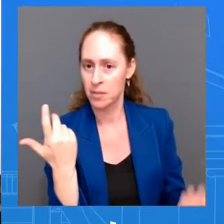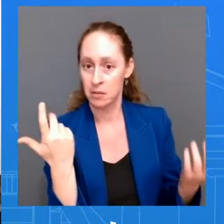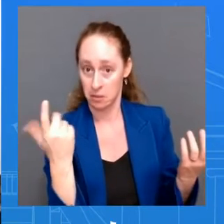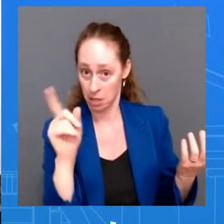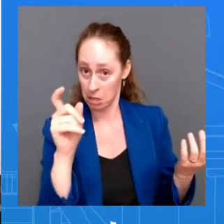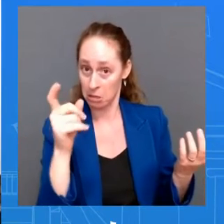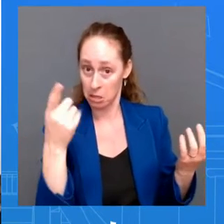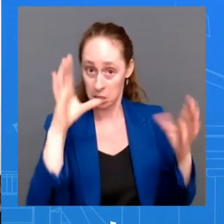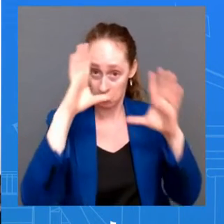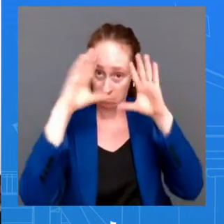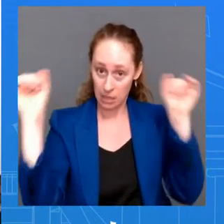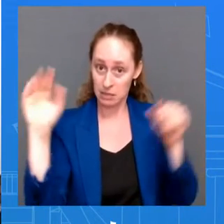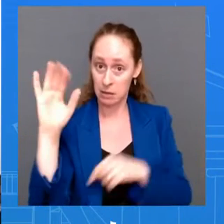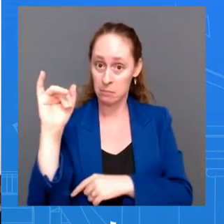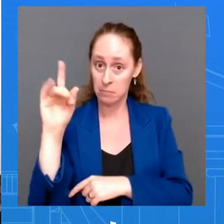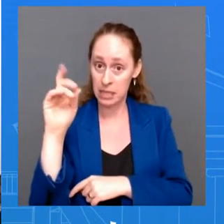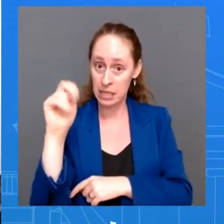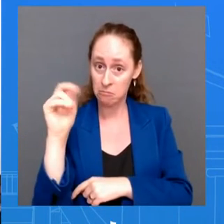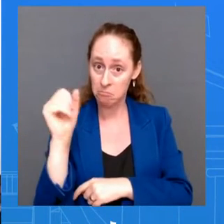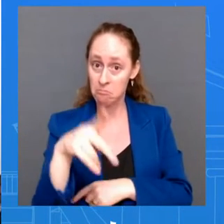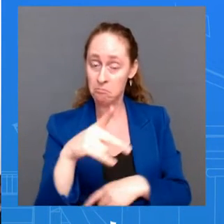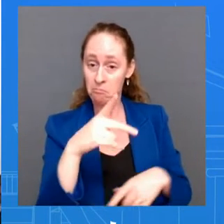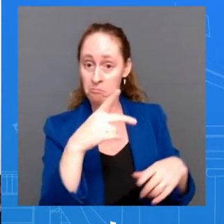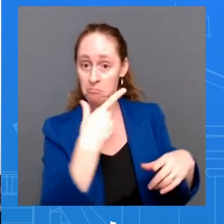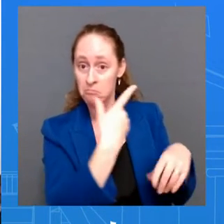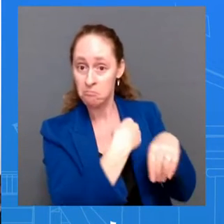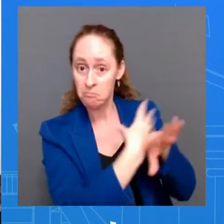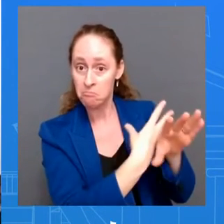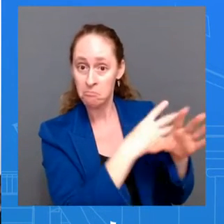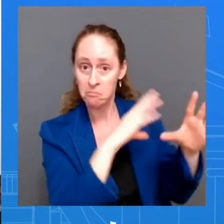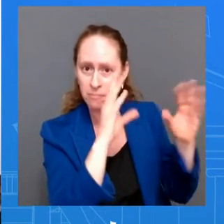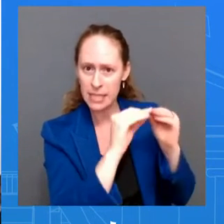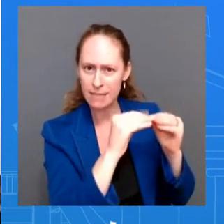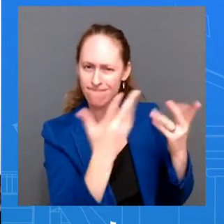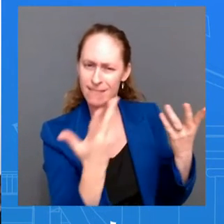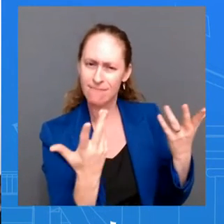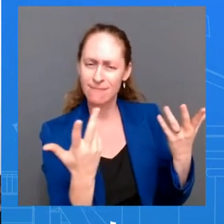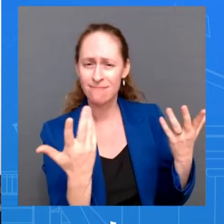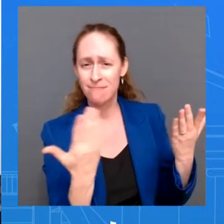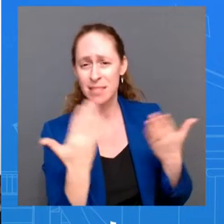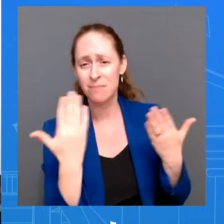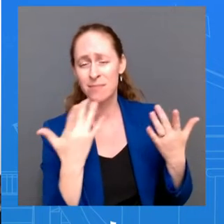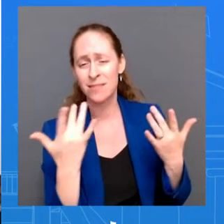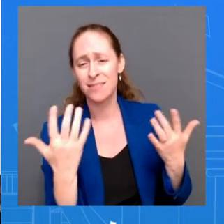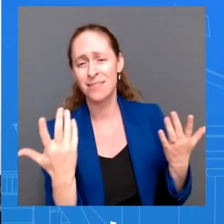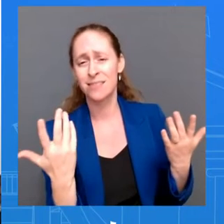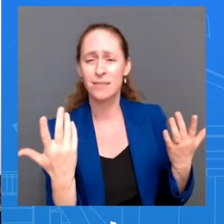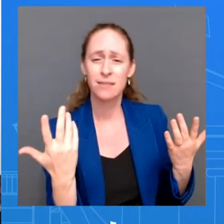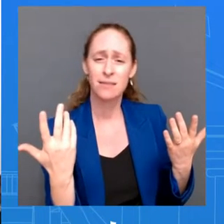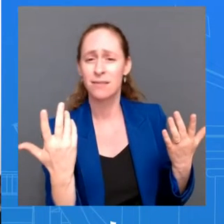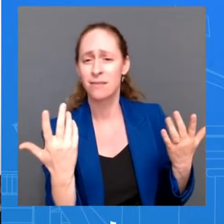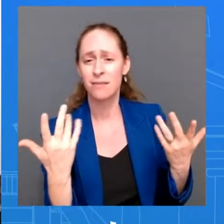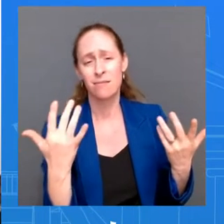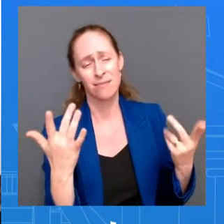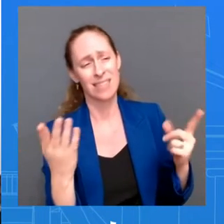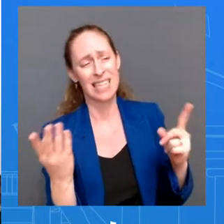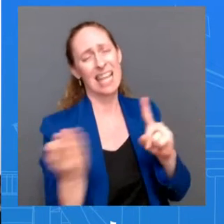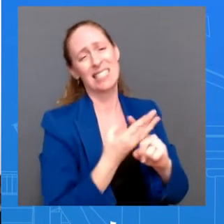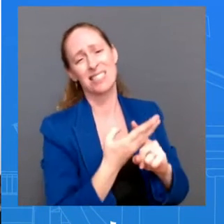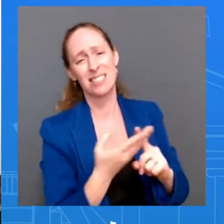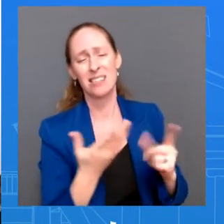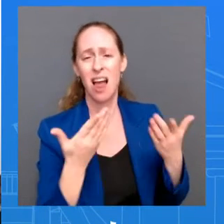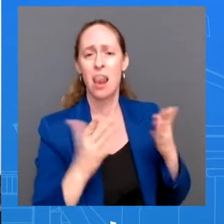at various points in the past there were suggestions, you know, right now may not be the right time, just given everything that's going on in Ukraine. Just